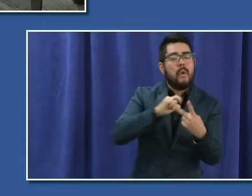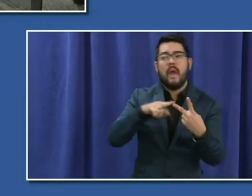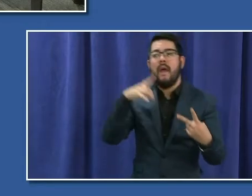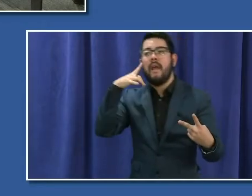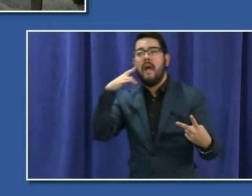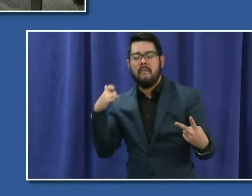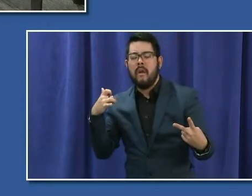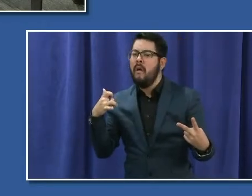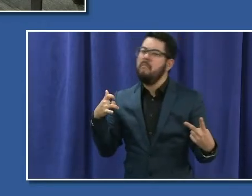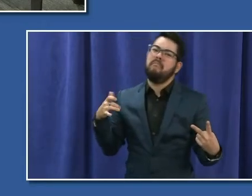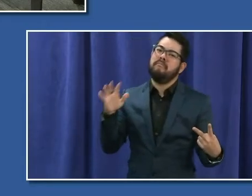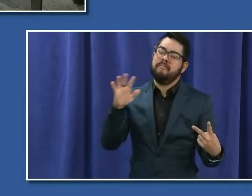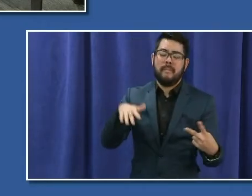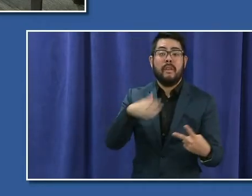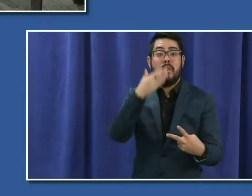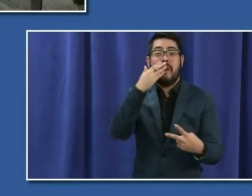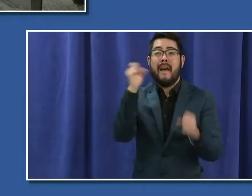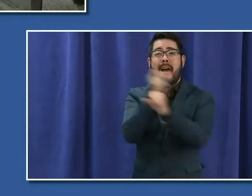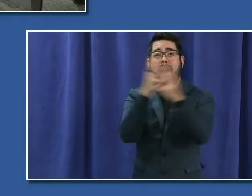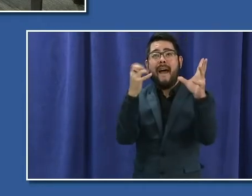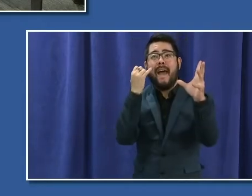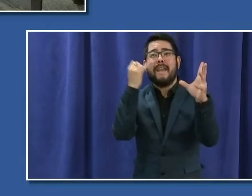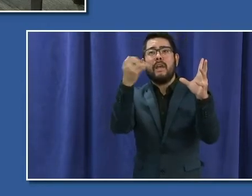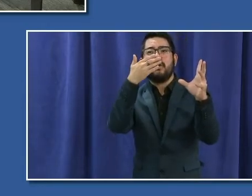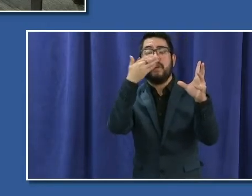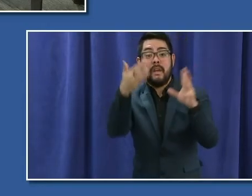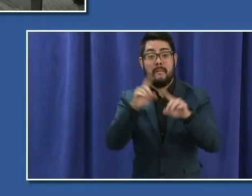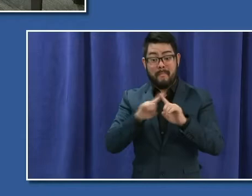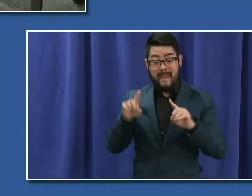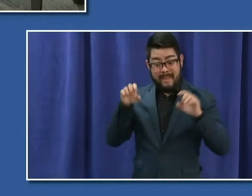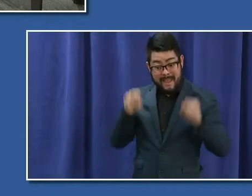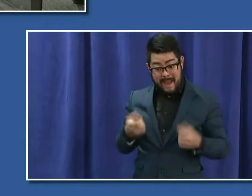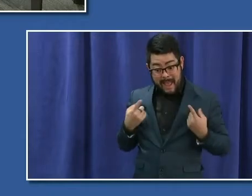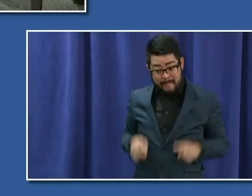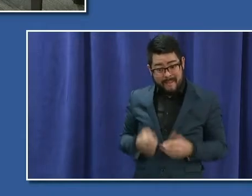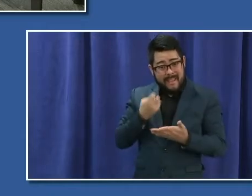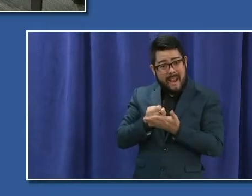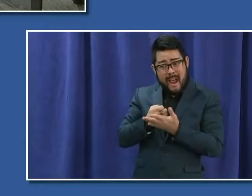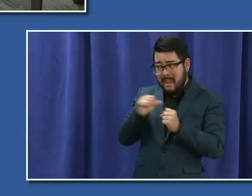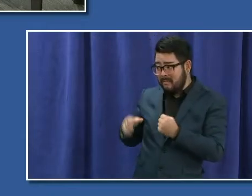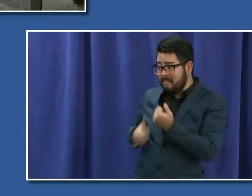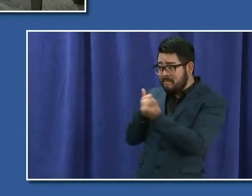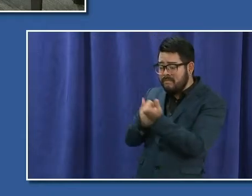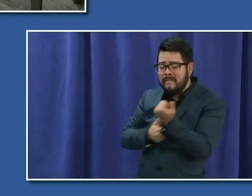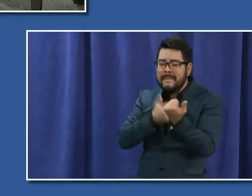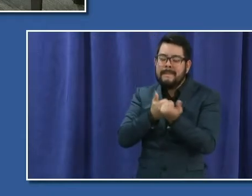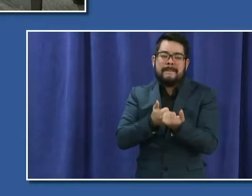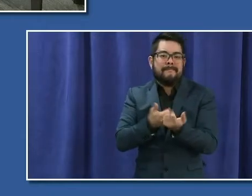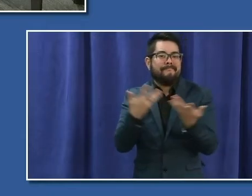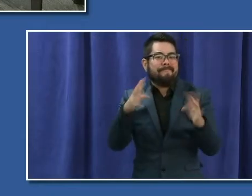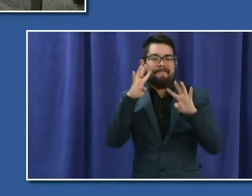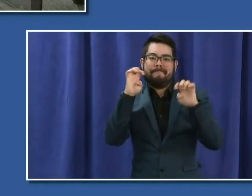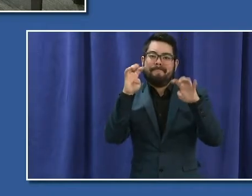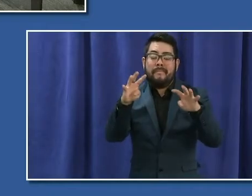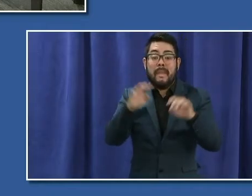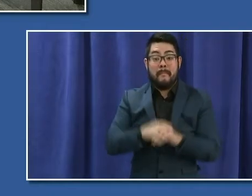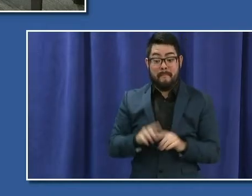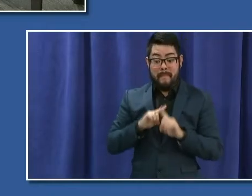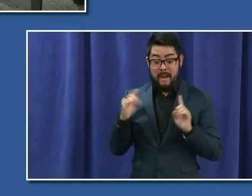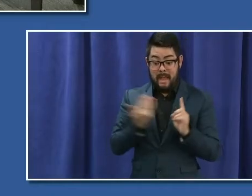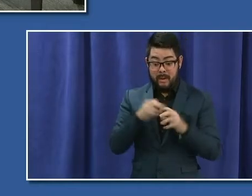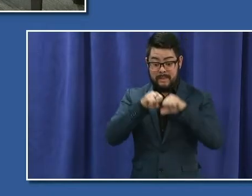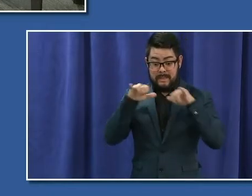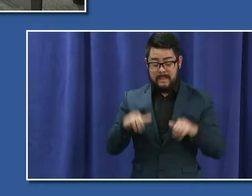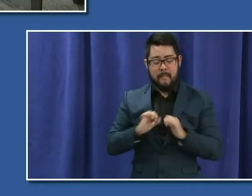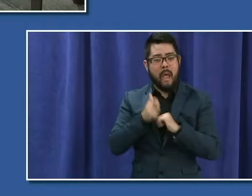great idea. Is it economically feasible? I don't know. But I do know that the way the system is set up, and if it's done